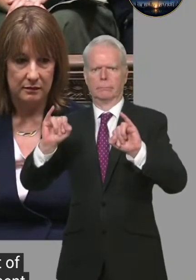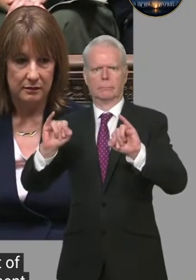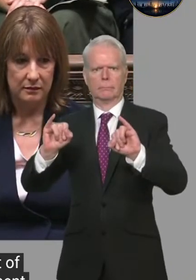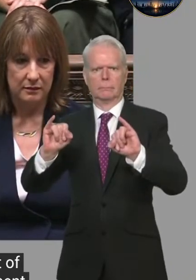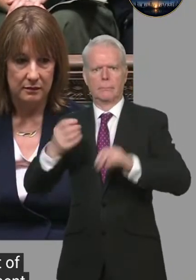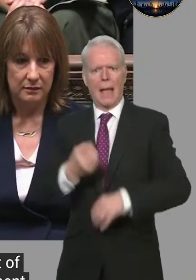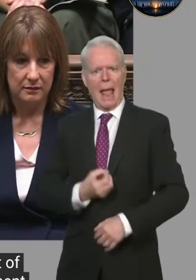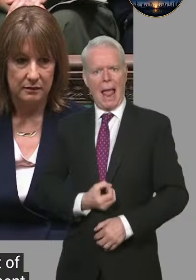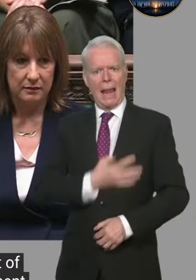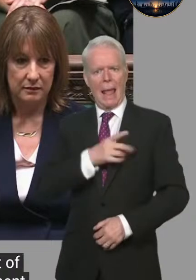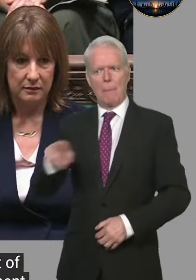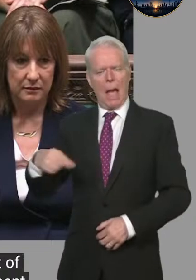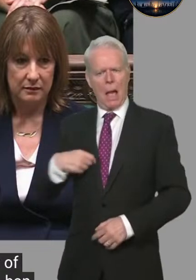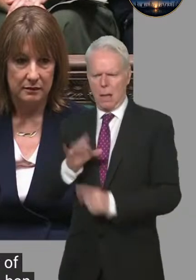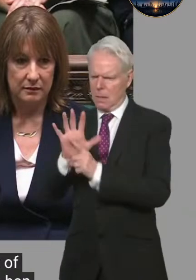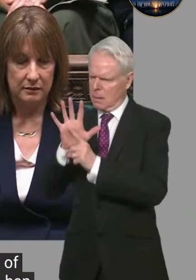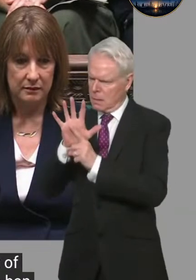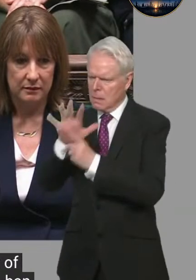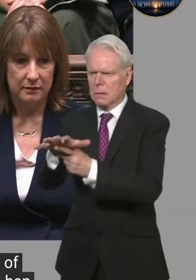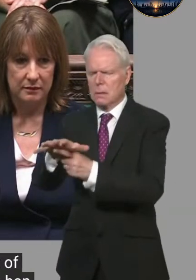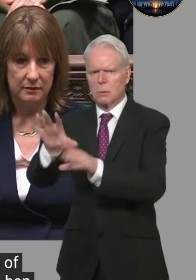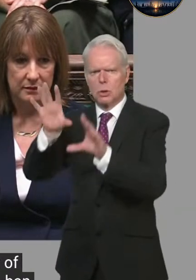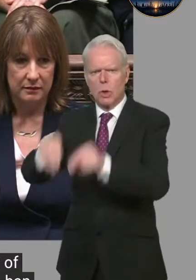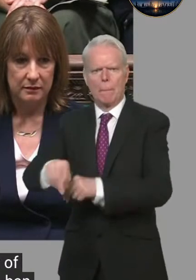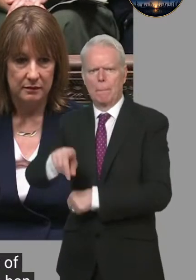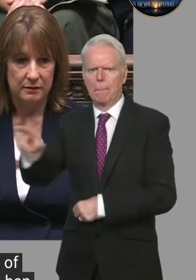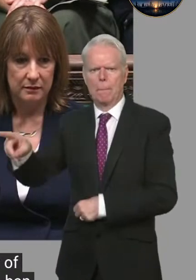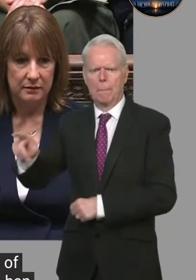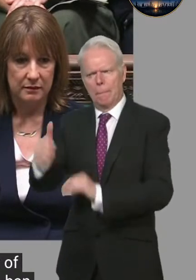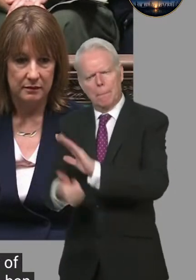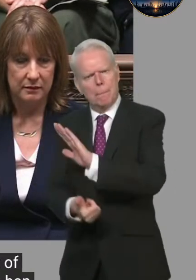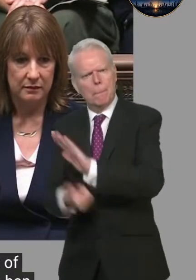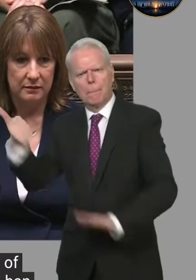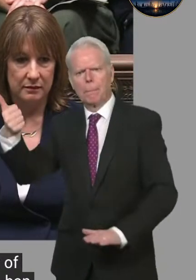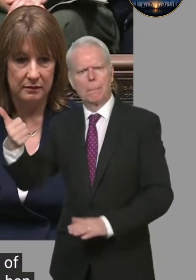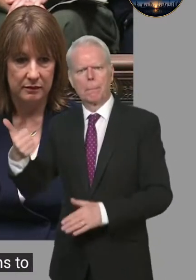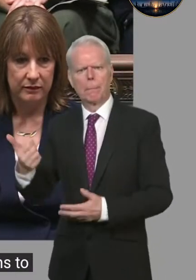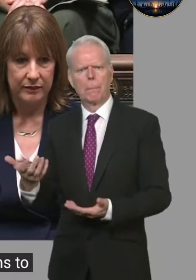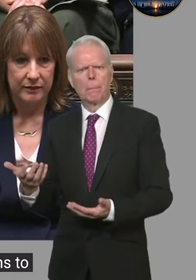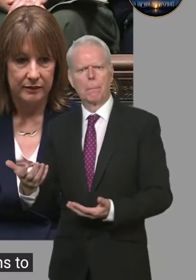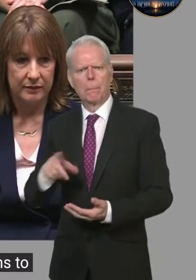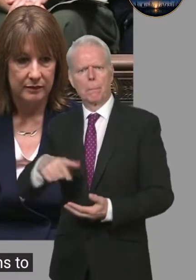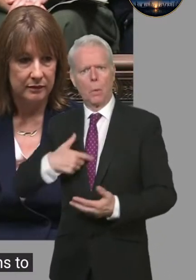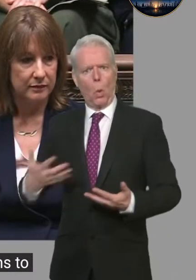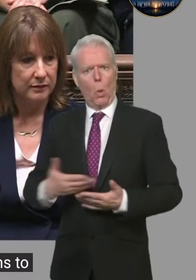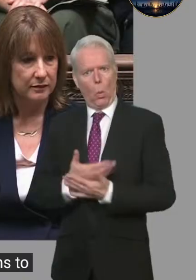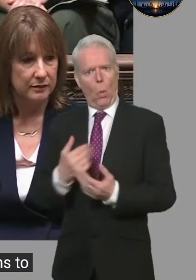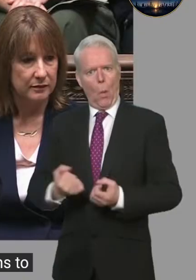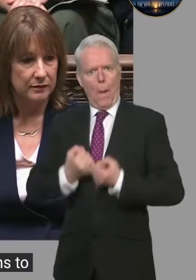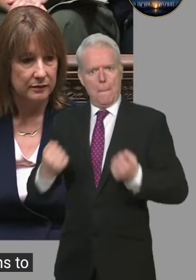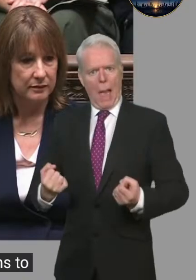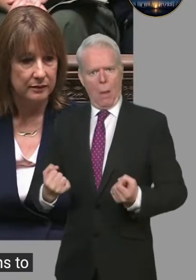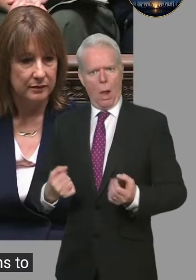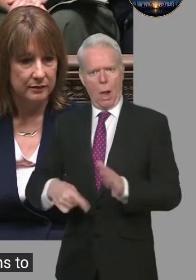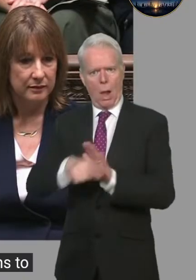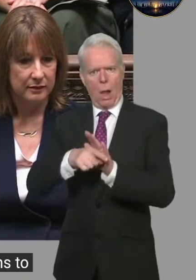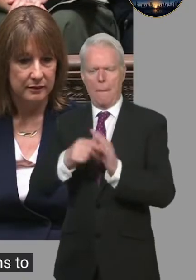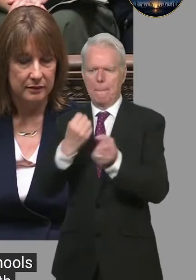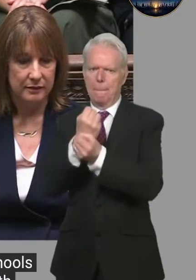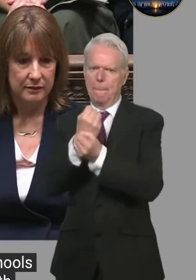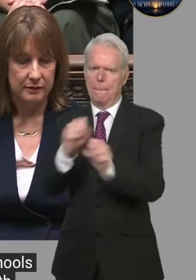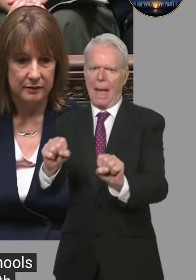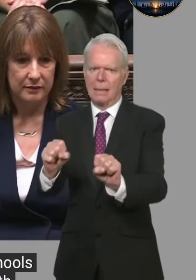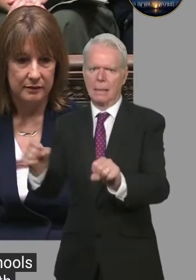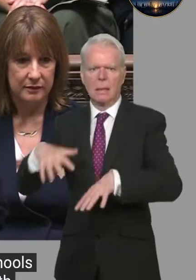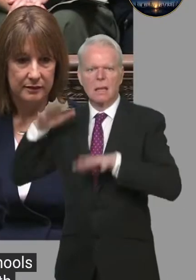of our schools, universities and the health service, and new prescription-like powers to clamp down on malign state activity which incites hatred